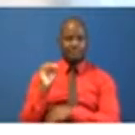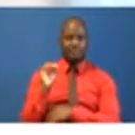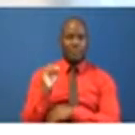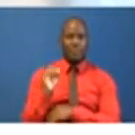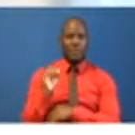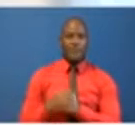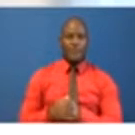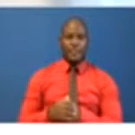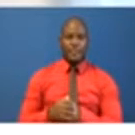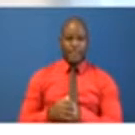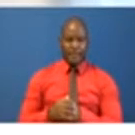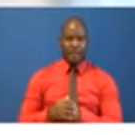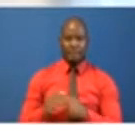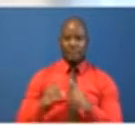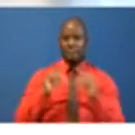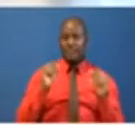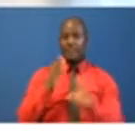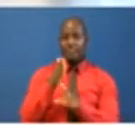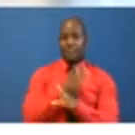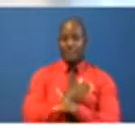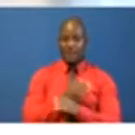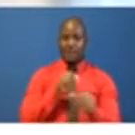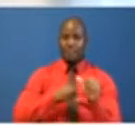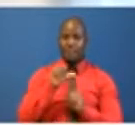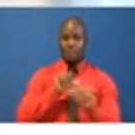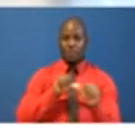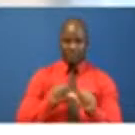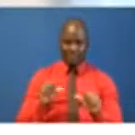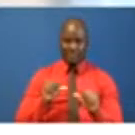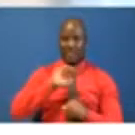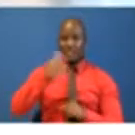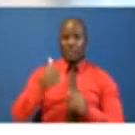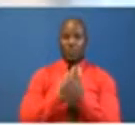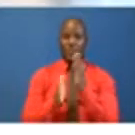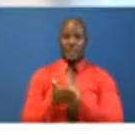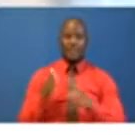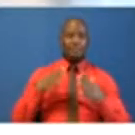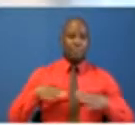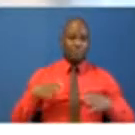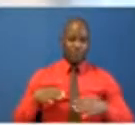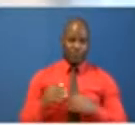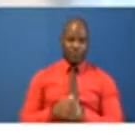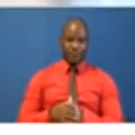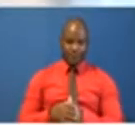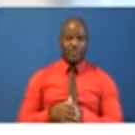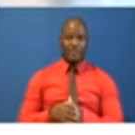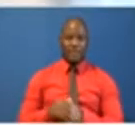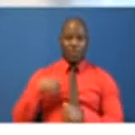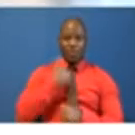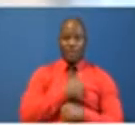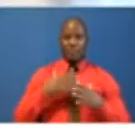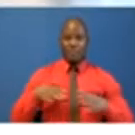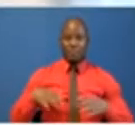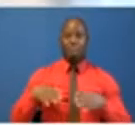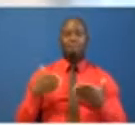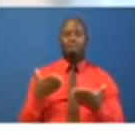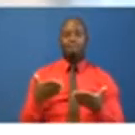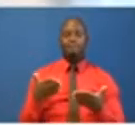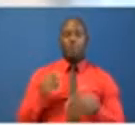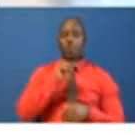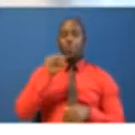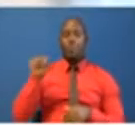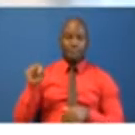i've written before about a city without citizens if you ask these people whom their citizens